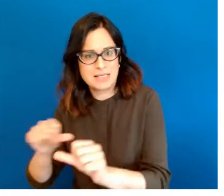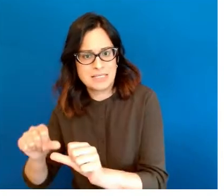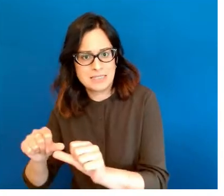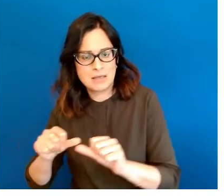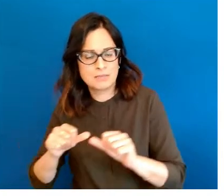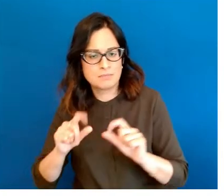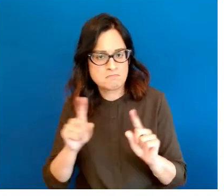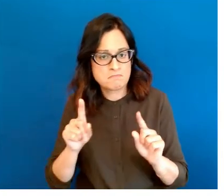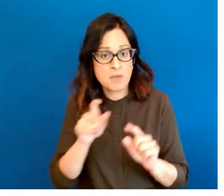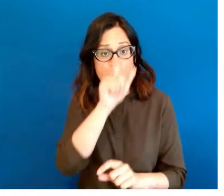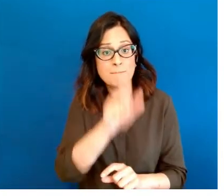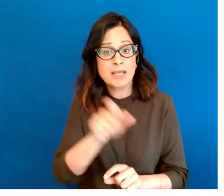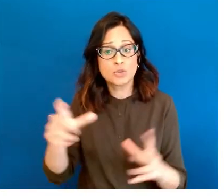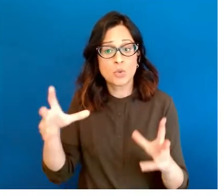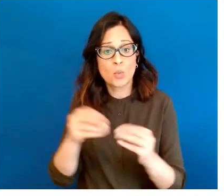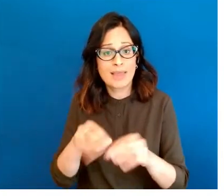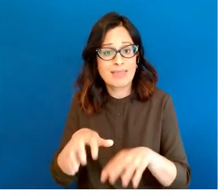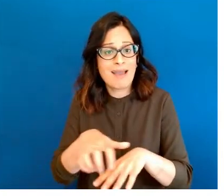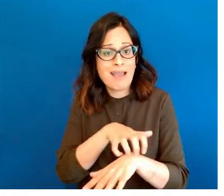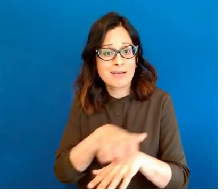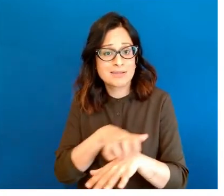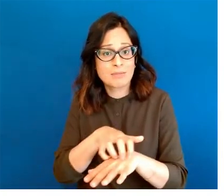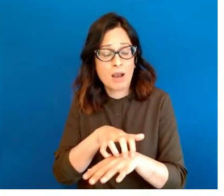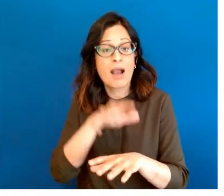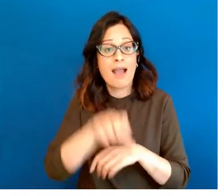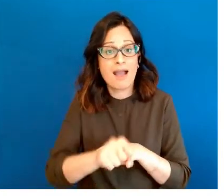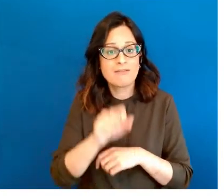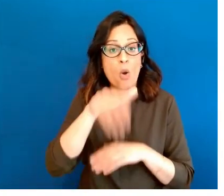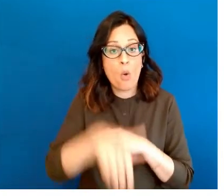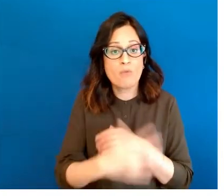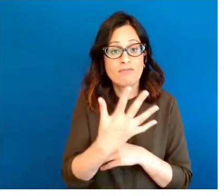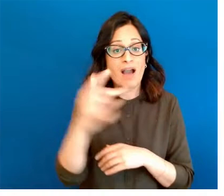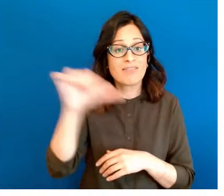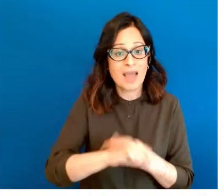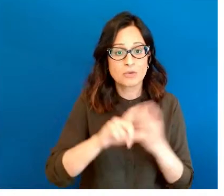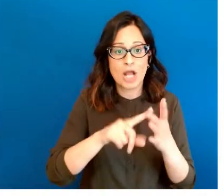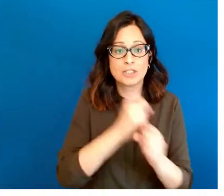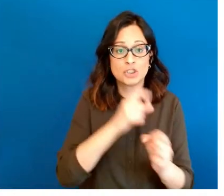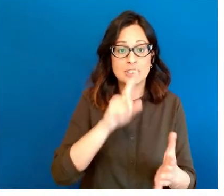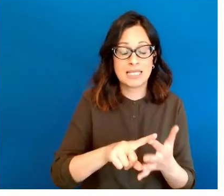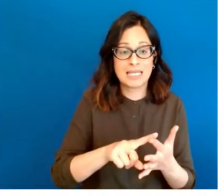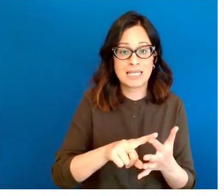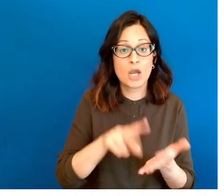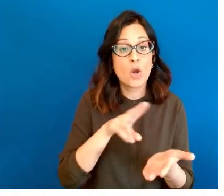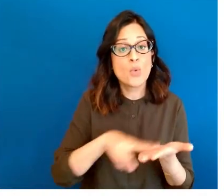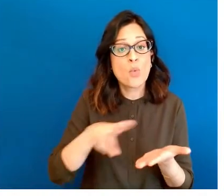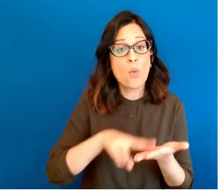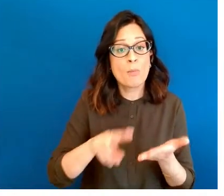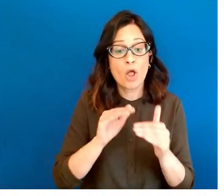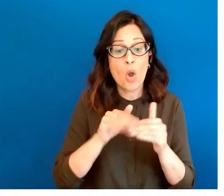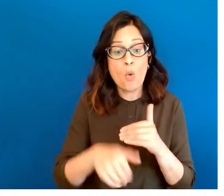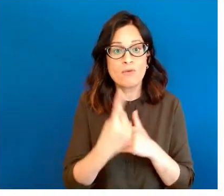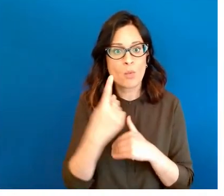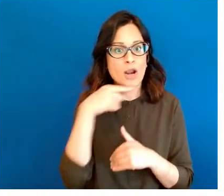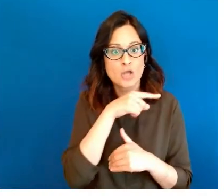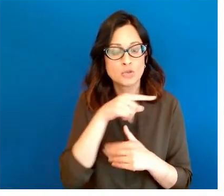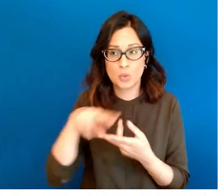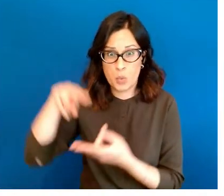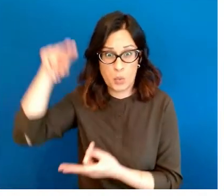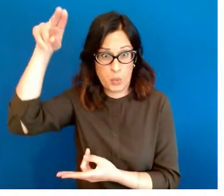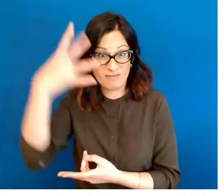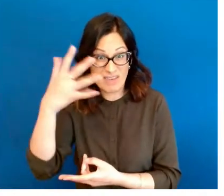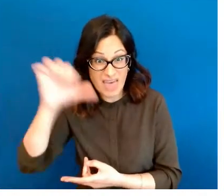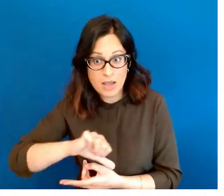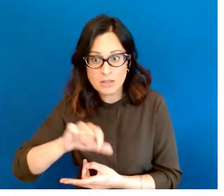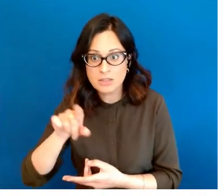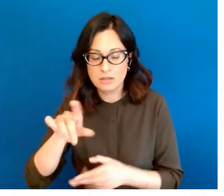with eczema will often have IgE of over 5,000, where the upper limit of normal is just above 100. If you do